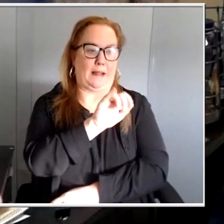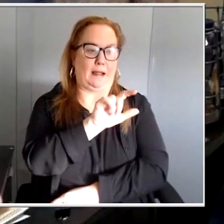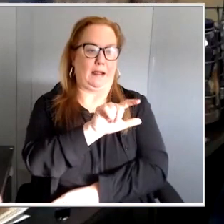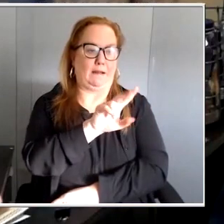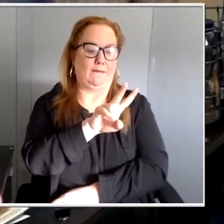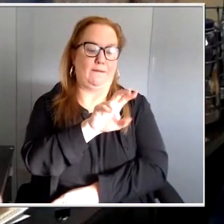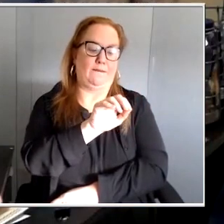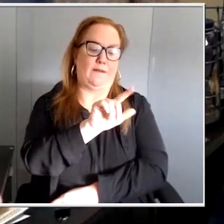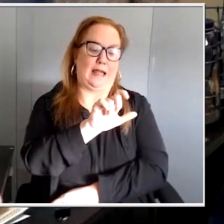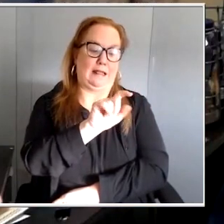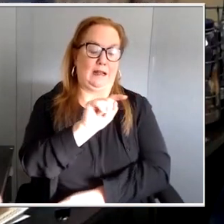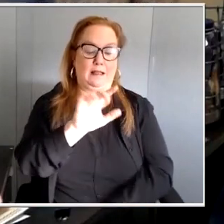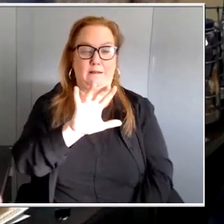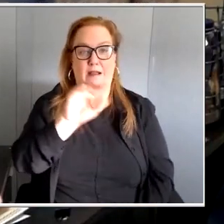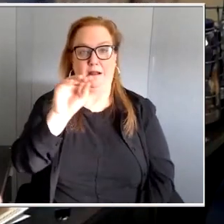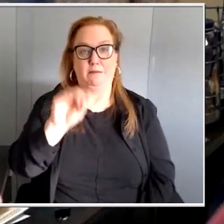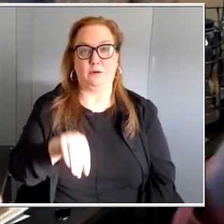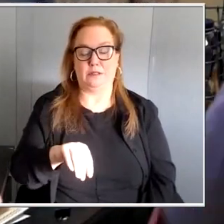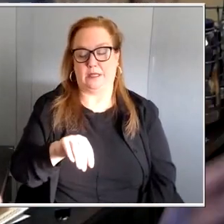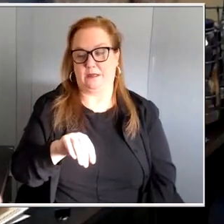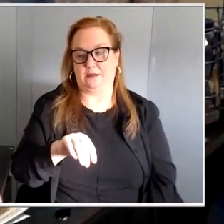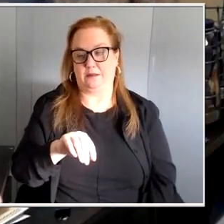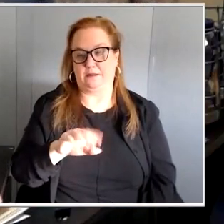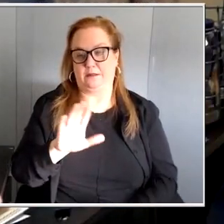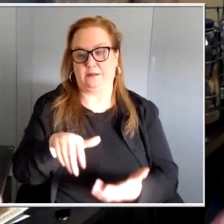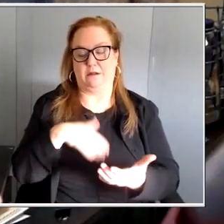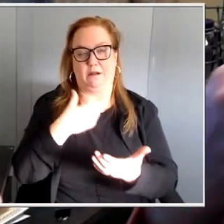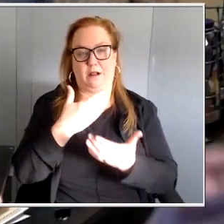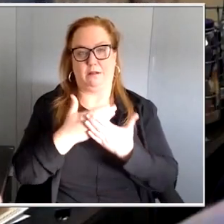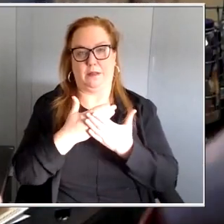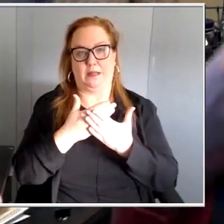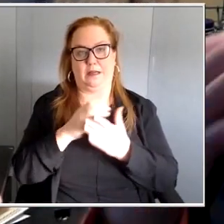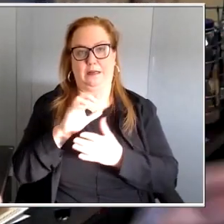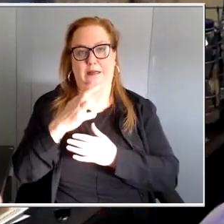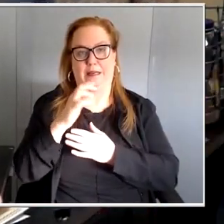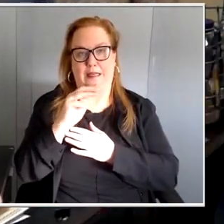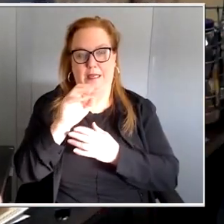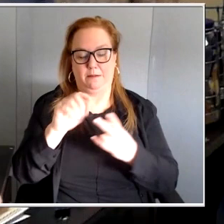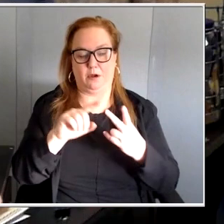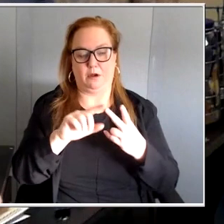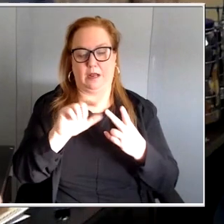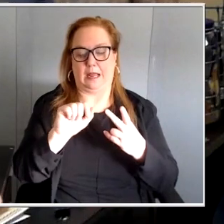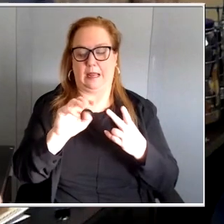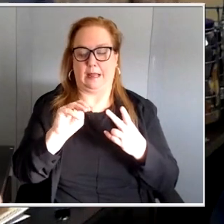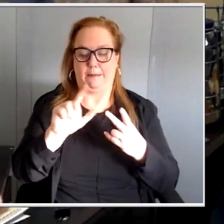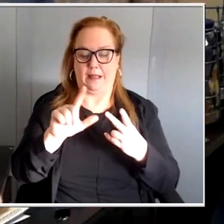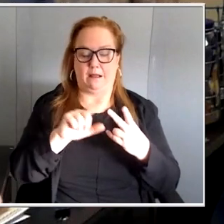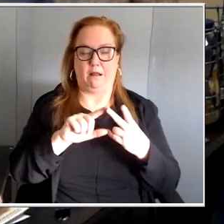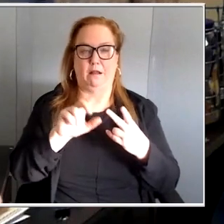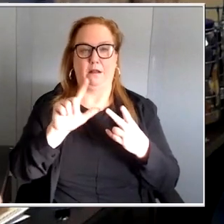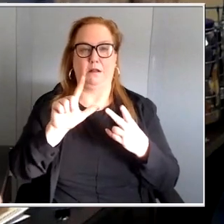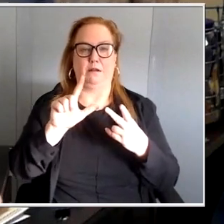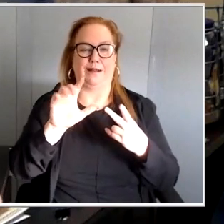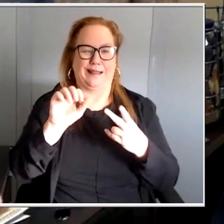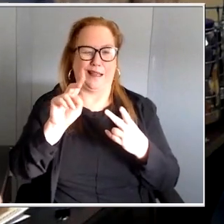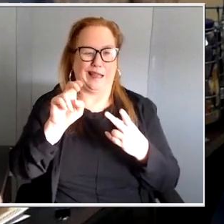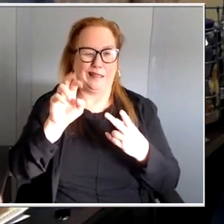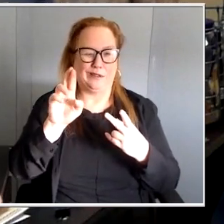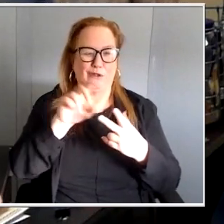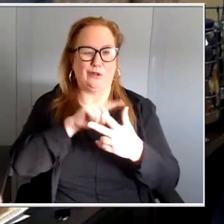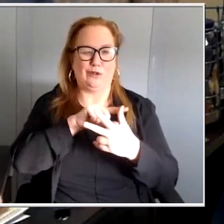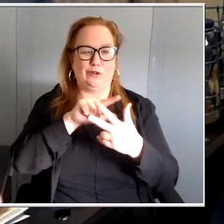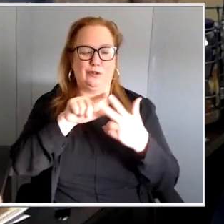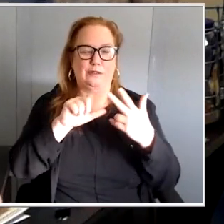those 5% that have been, it's all been, acute chemotherapy, AML, acute leukemias, those type of things that